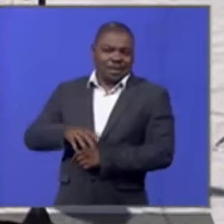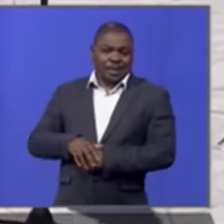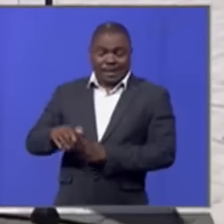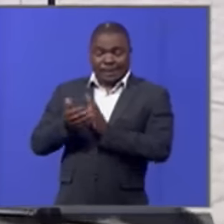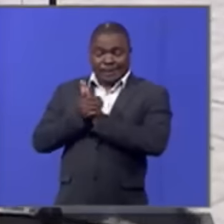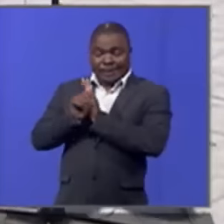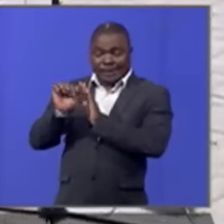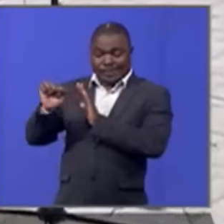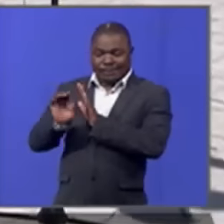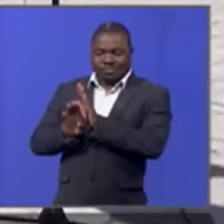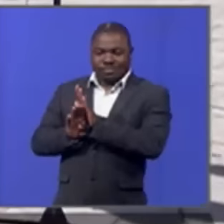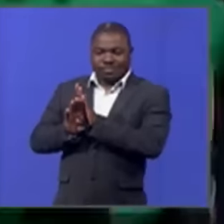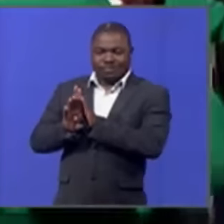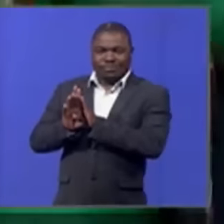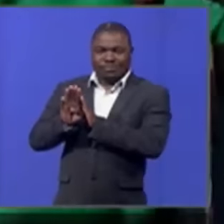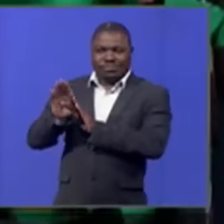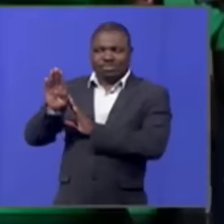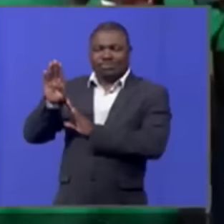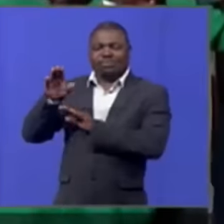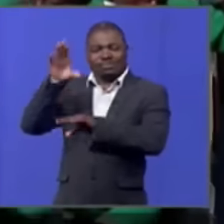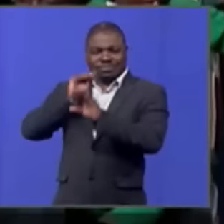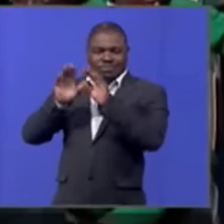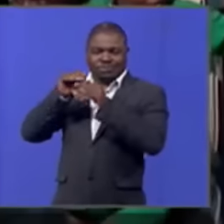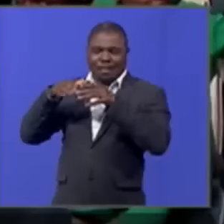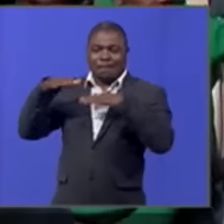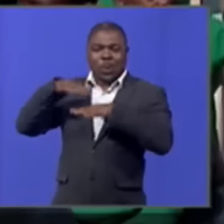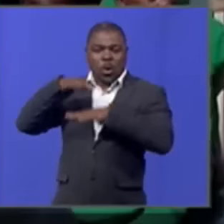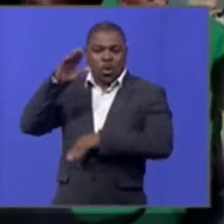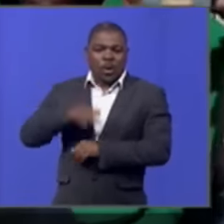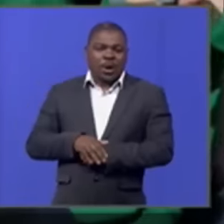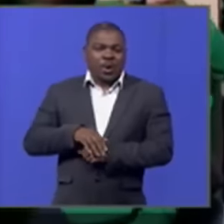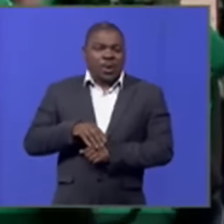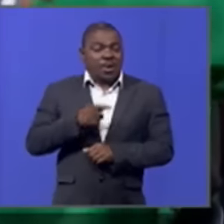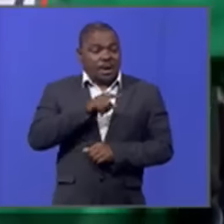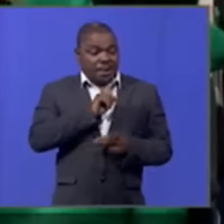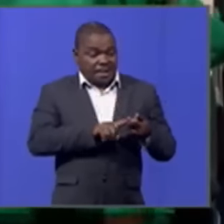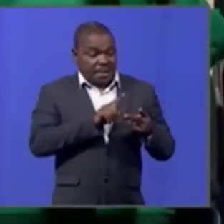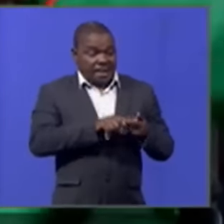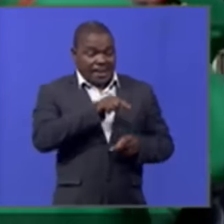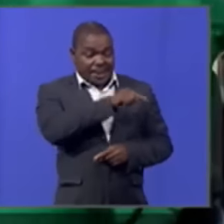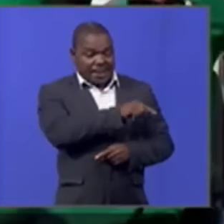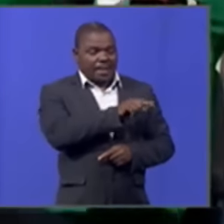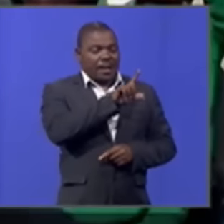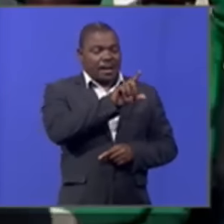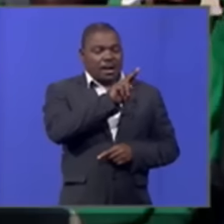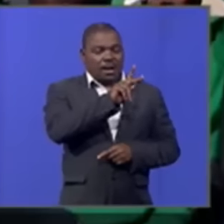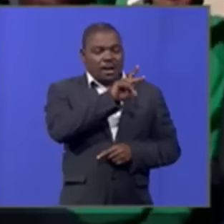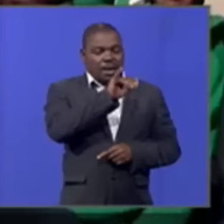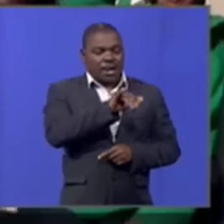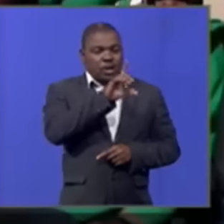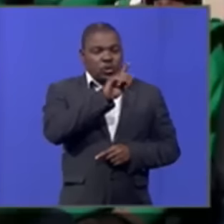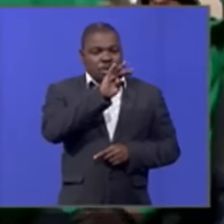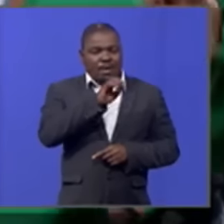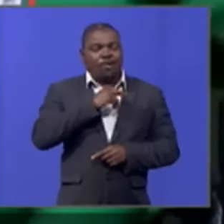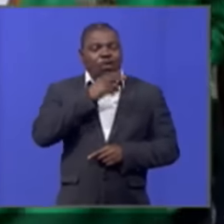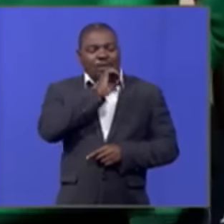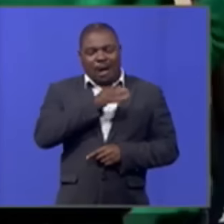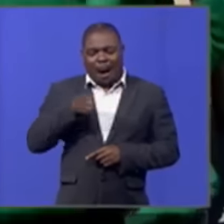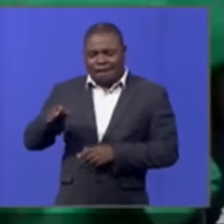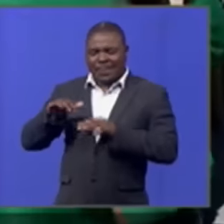go nosediwa le go gola gone. Ebile e le fa lentswe la ga Lucky Dube le tla nnelang ruri gone.